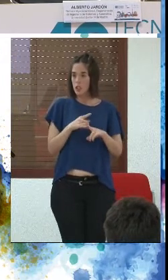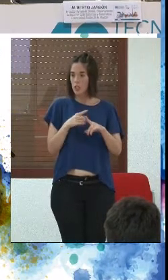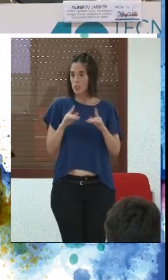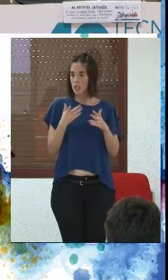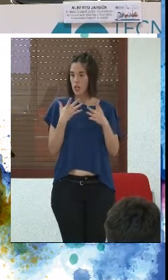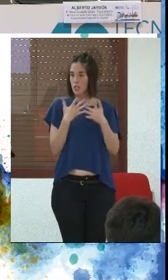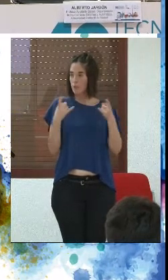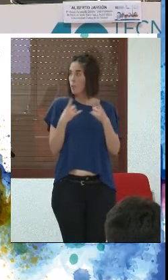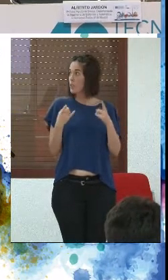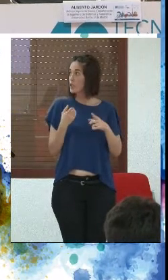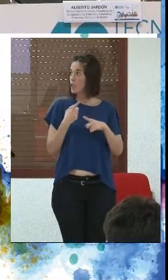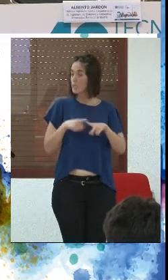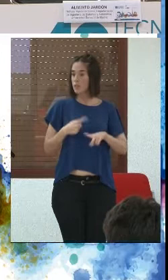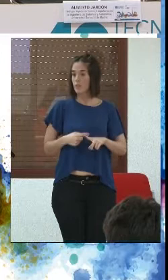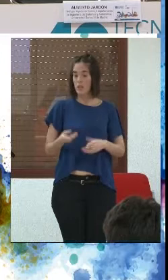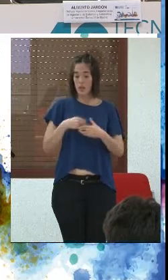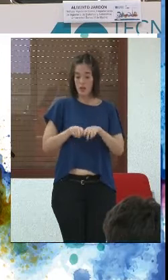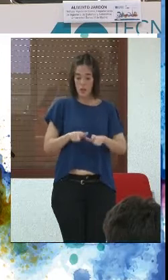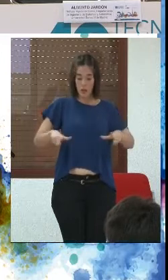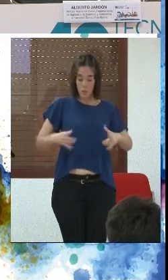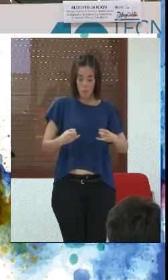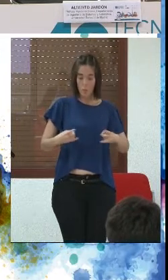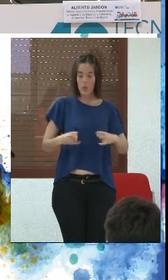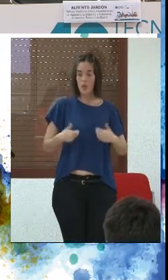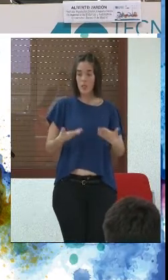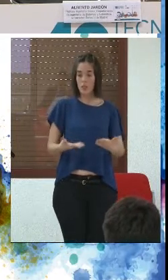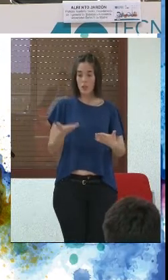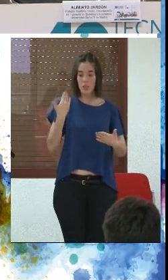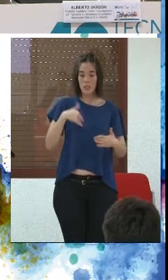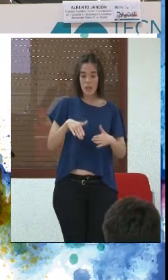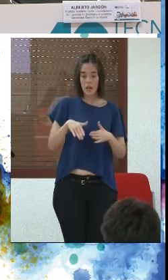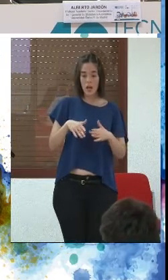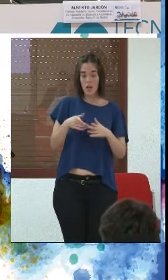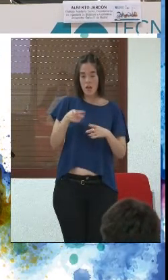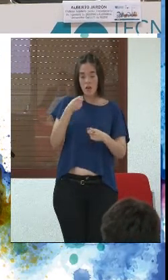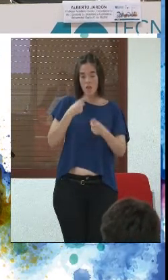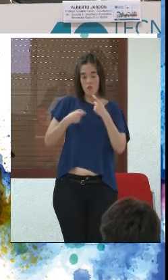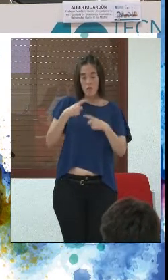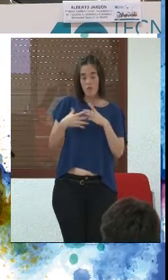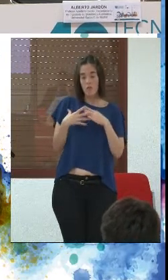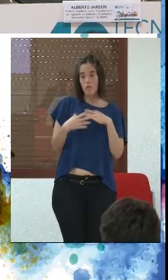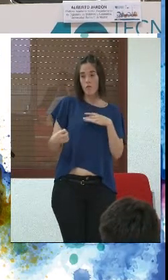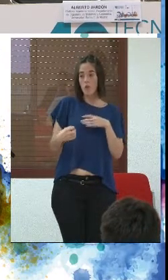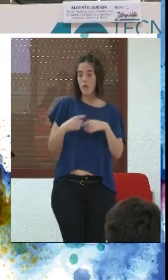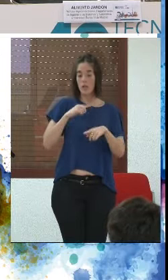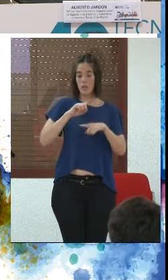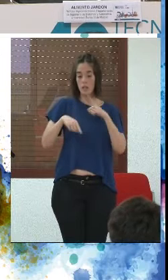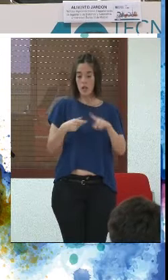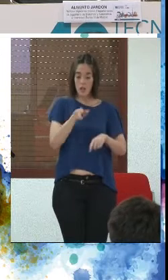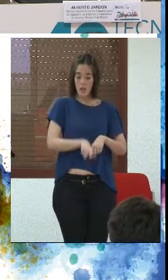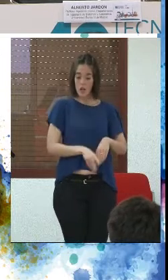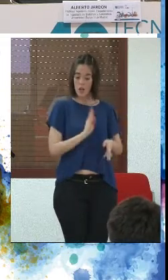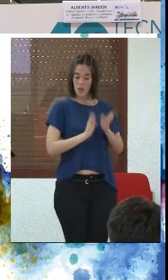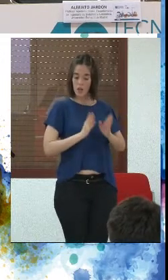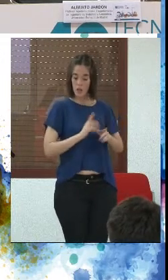different sensors distributed throughout the platform, and the information received by these sensors together with the parameters defined by